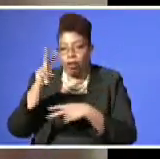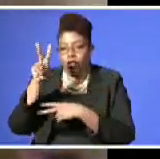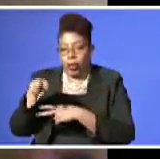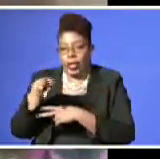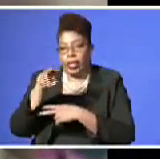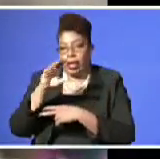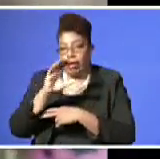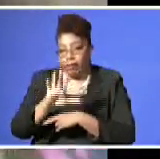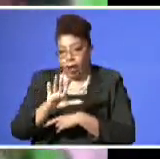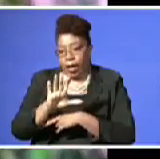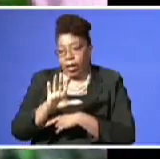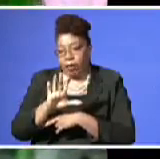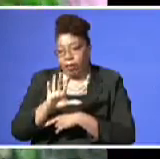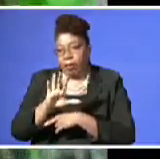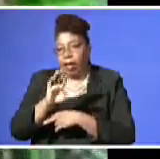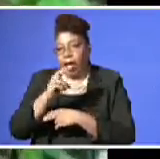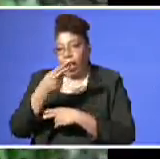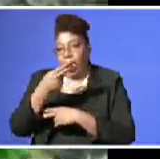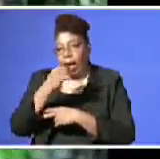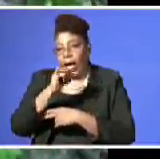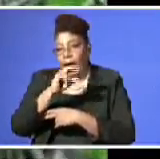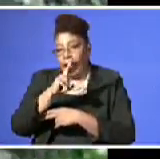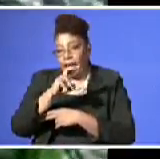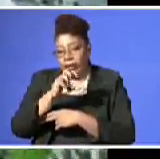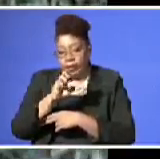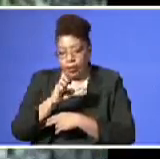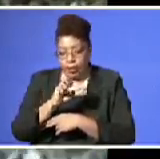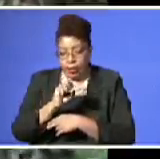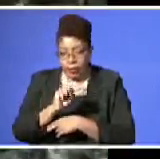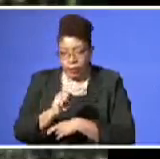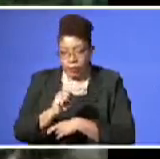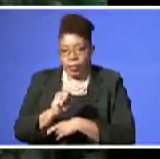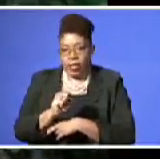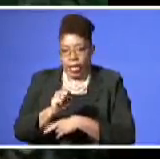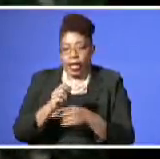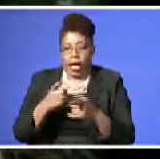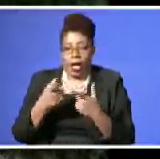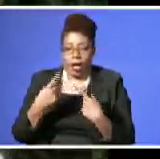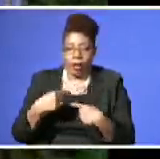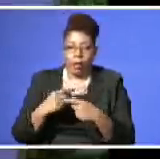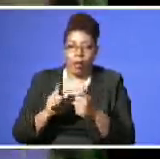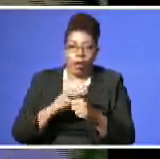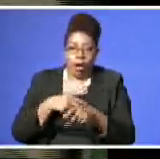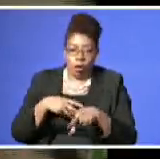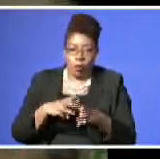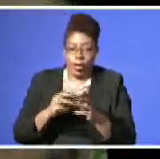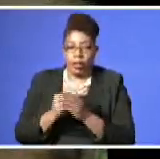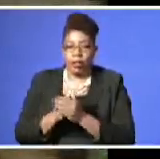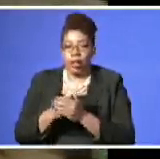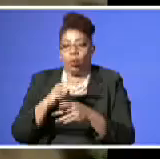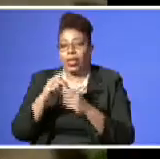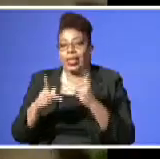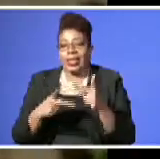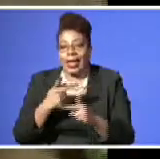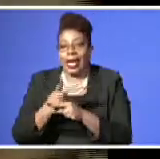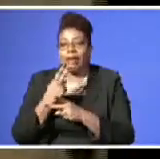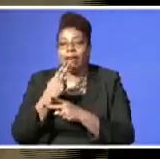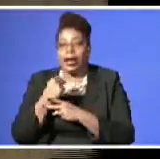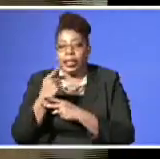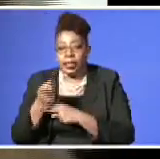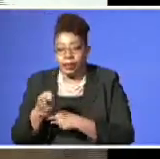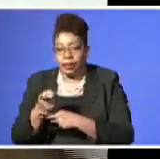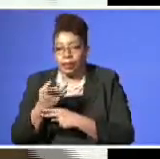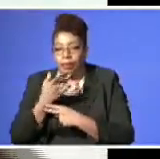25 hives. So I come a long way. As to the type of honey he produces? The honey as